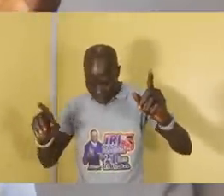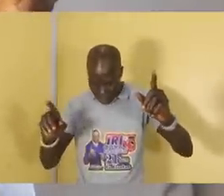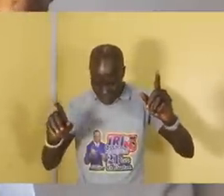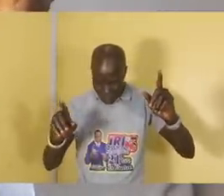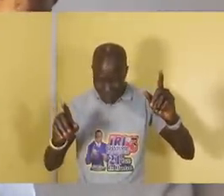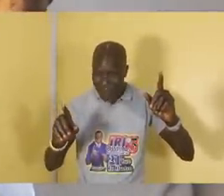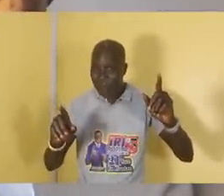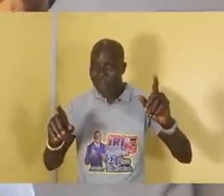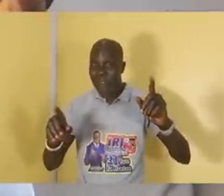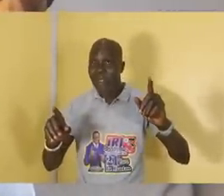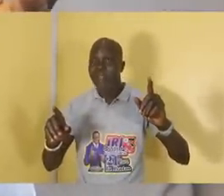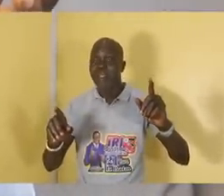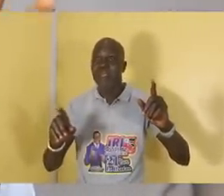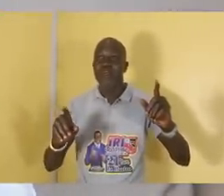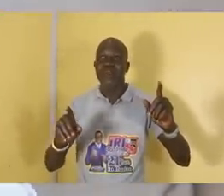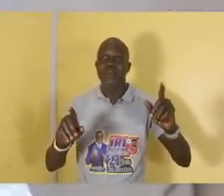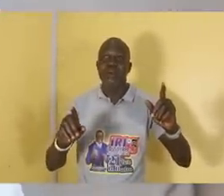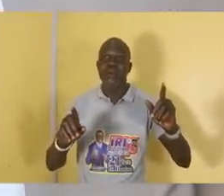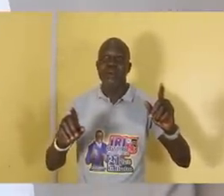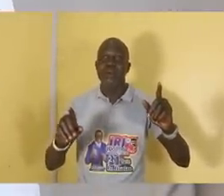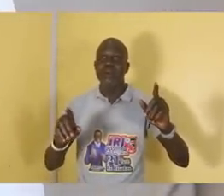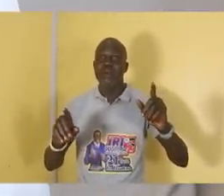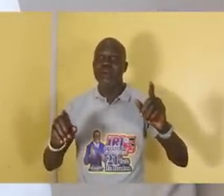re nu mo aye ye o